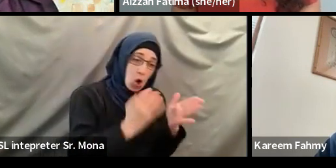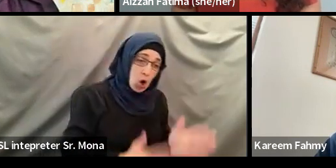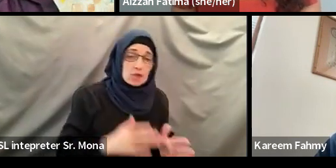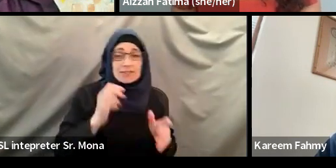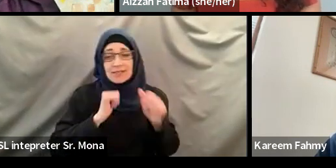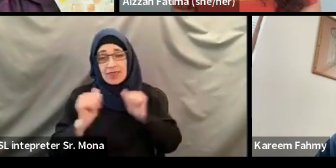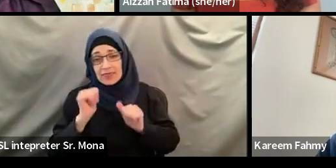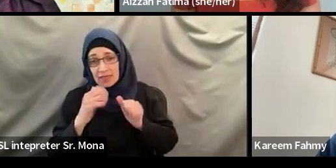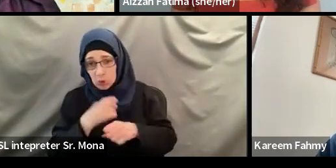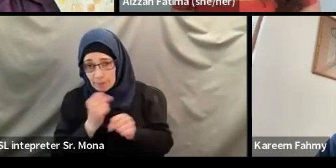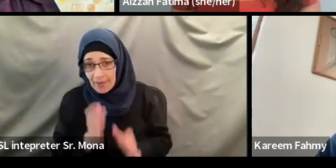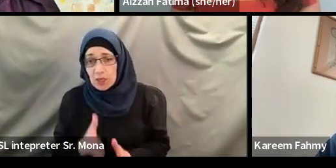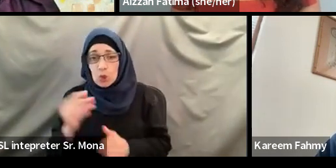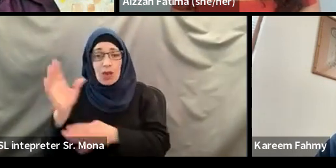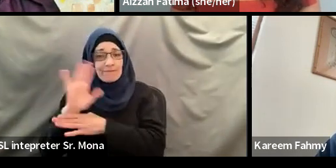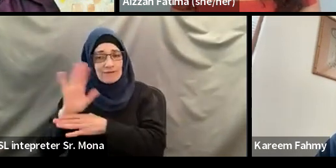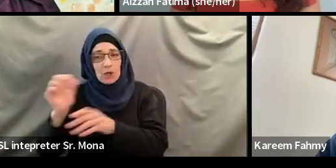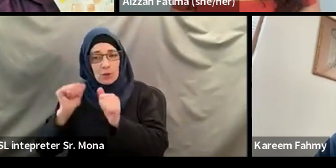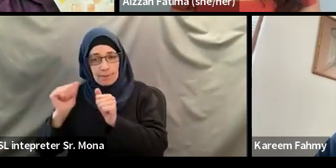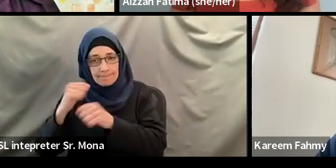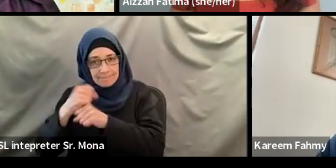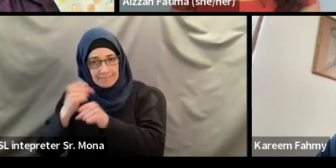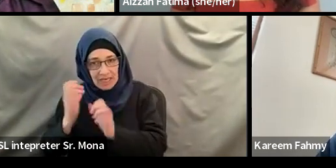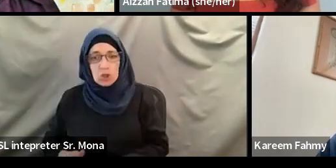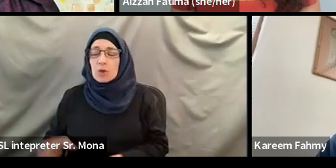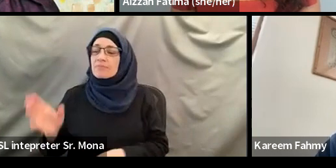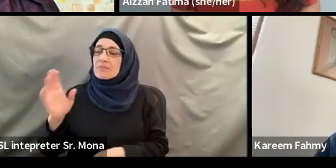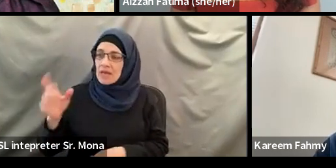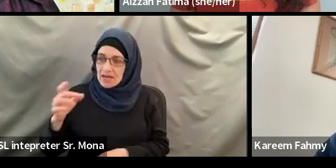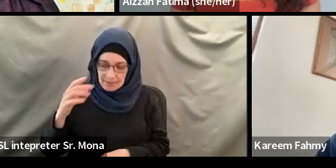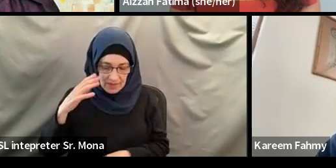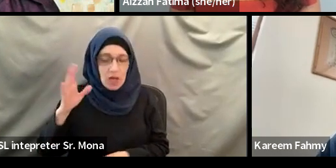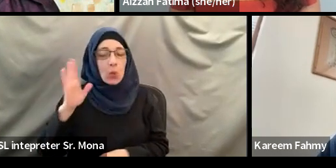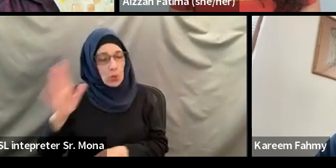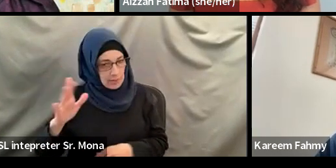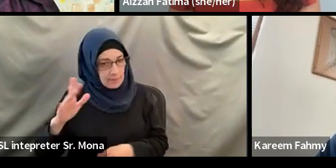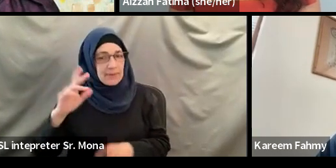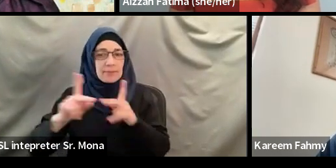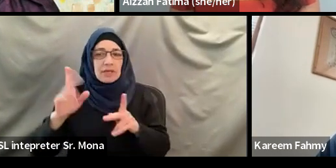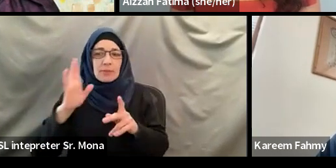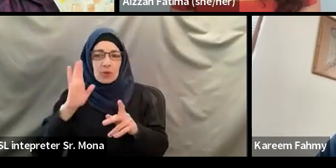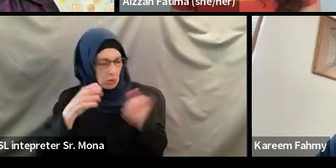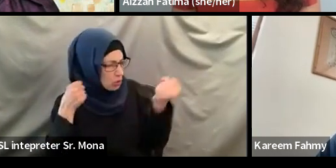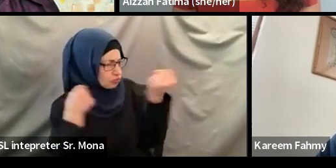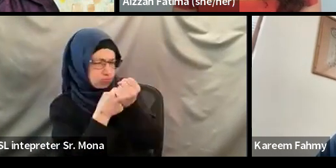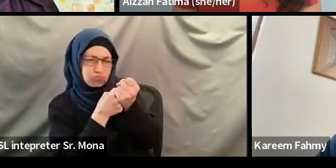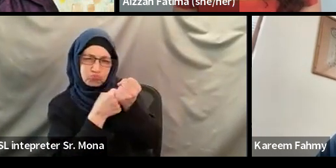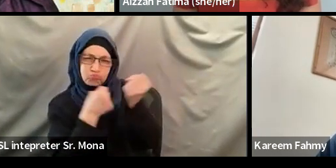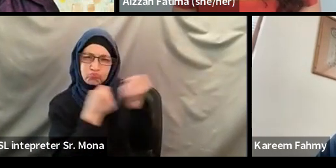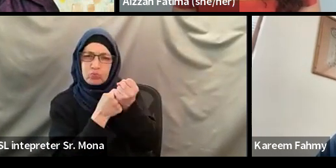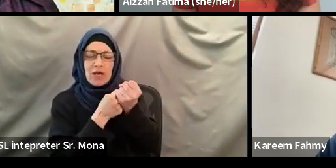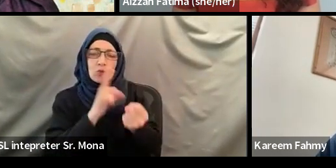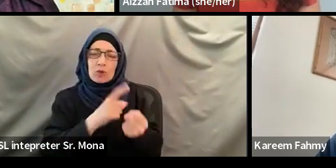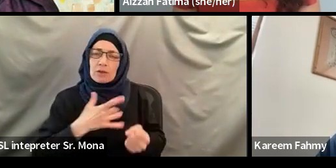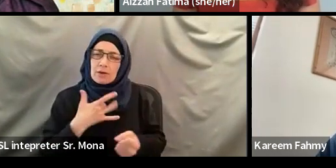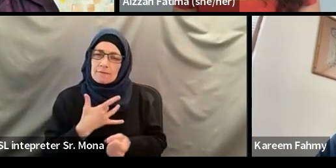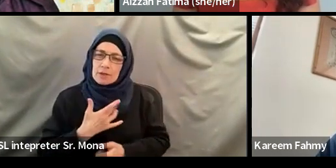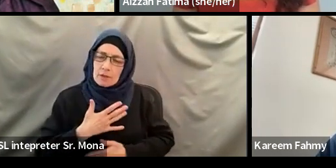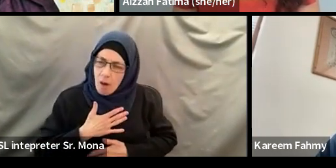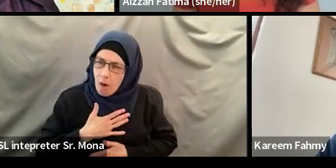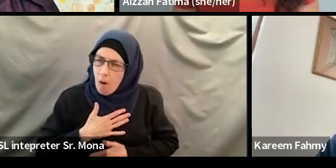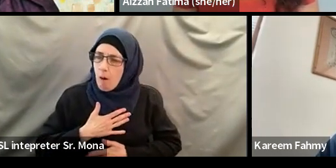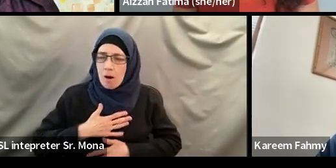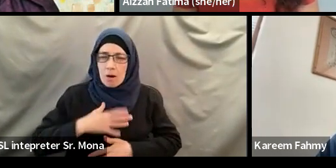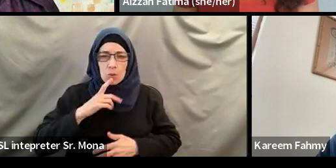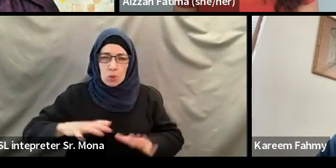that there are people who are gonna like champion you hard. And it's awesome to receive support where folks are like